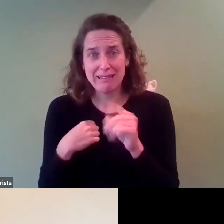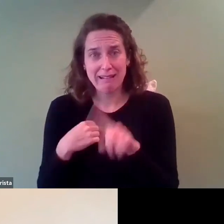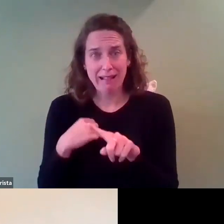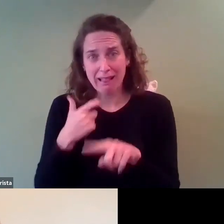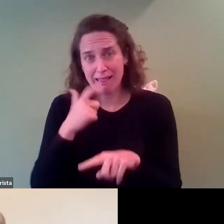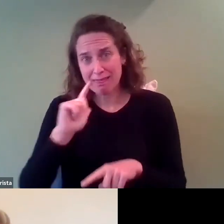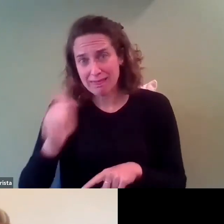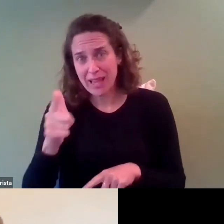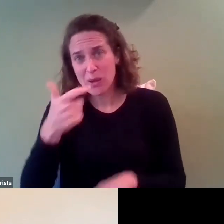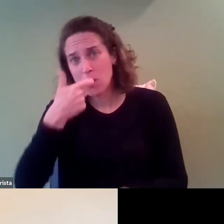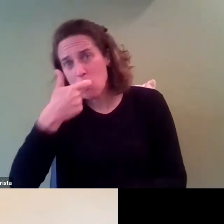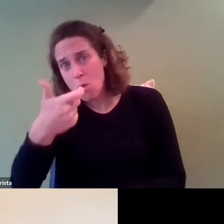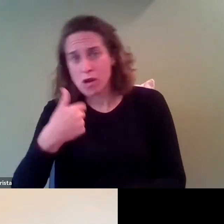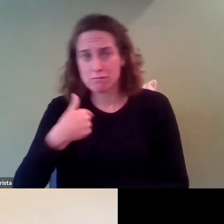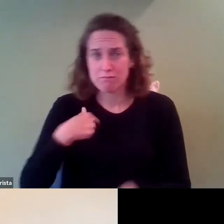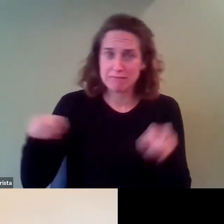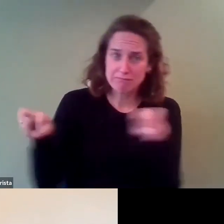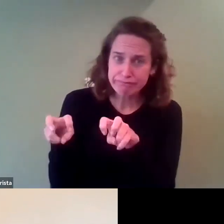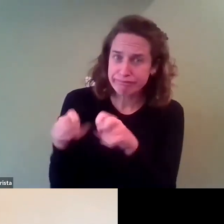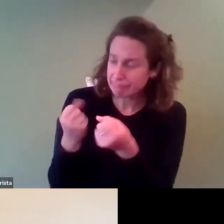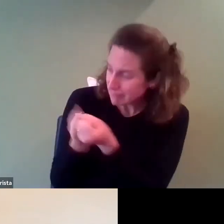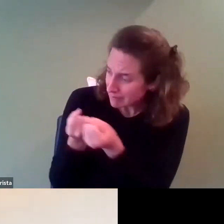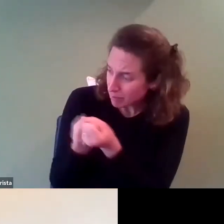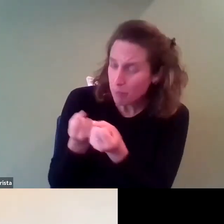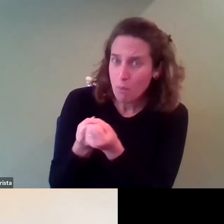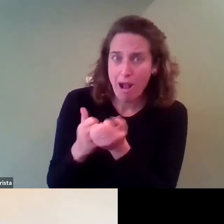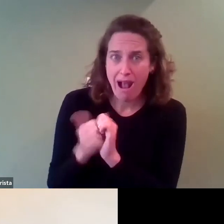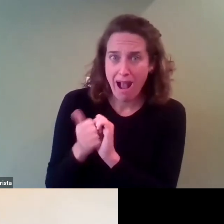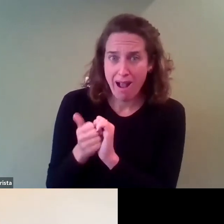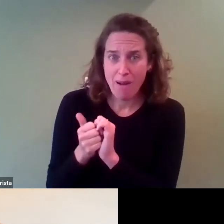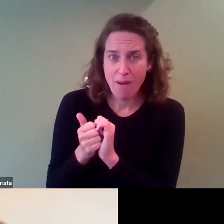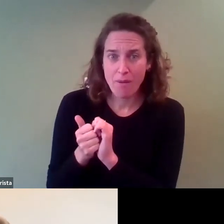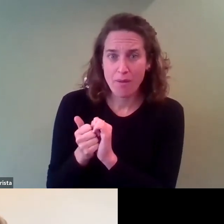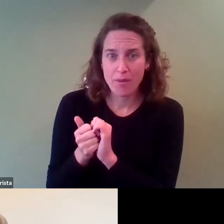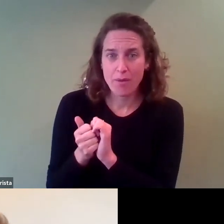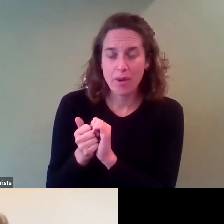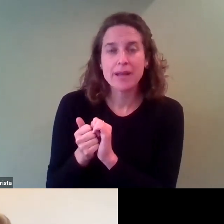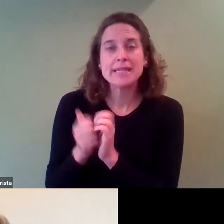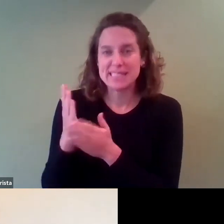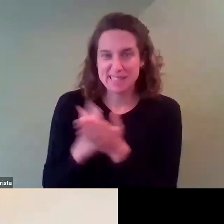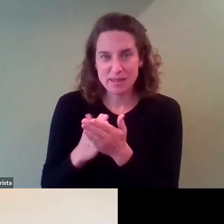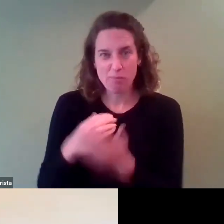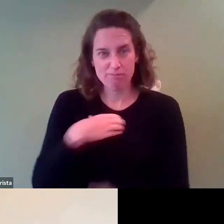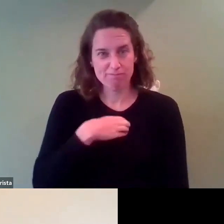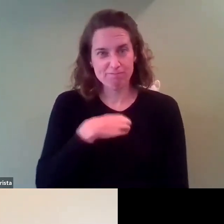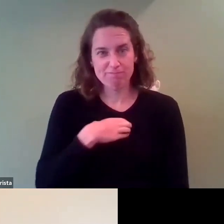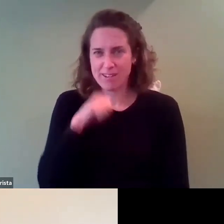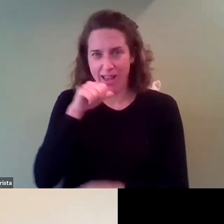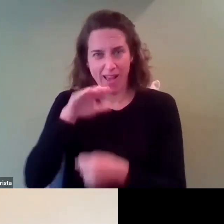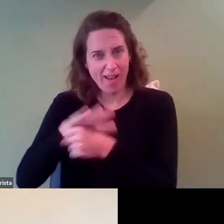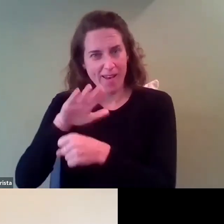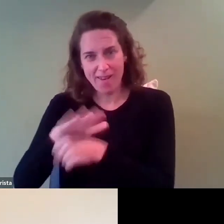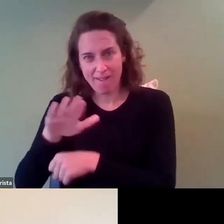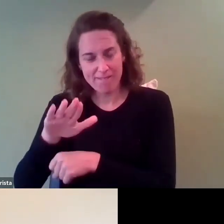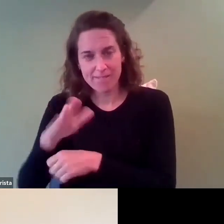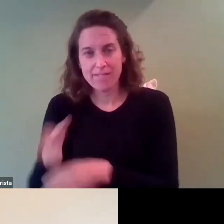have to help them with it. So on the one hand, we're saying they're not getting enough screen time. And another whole group of